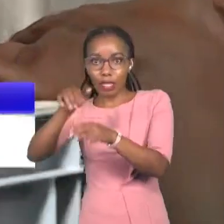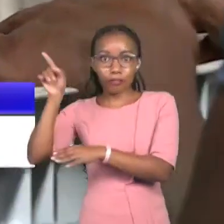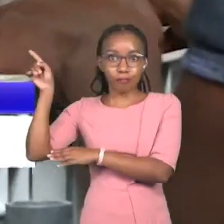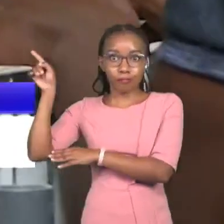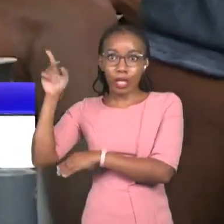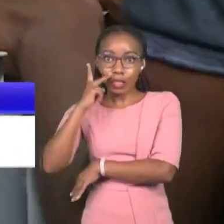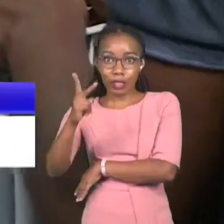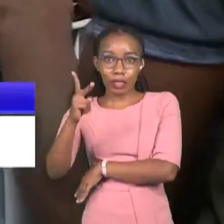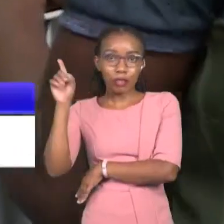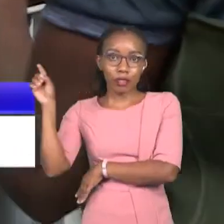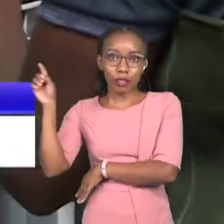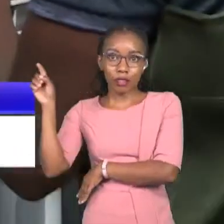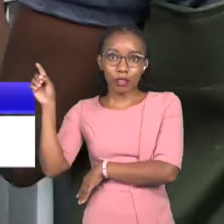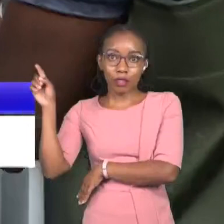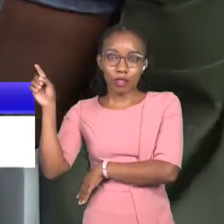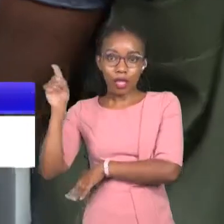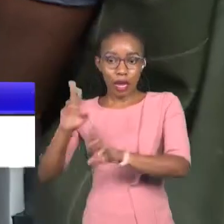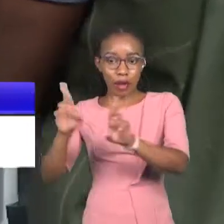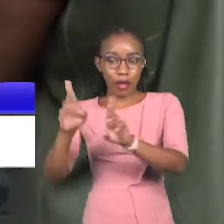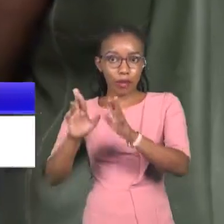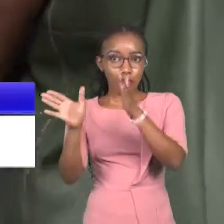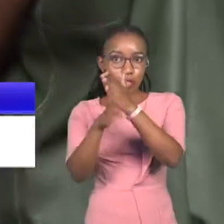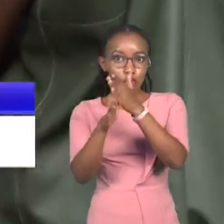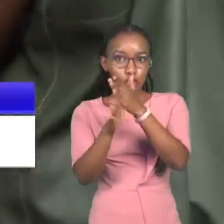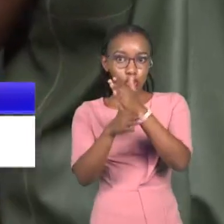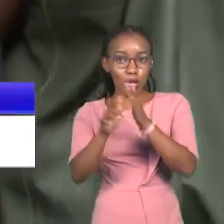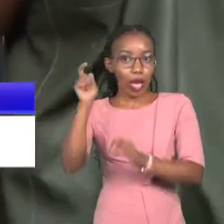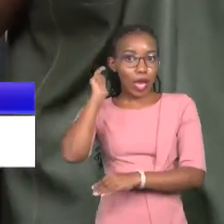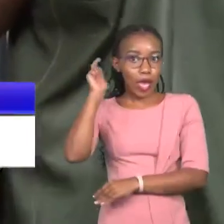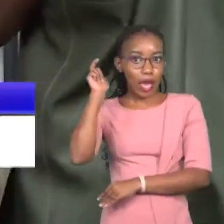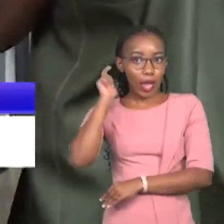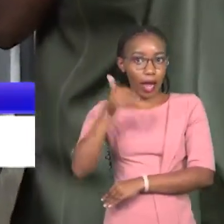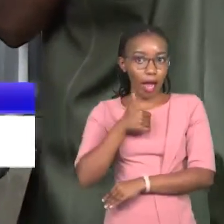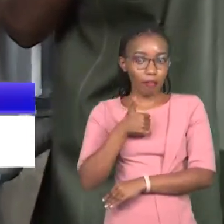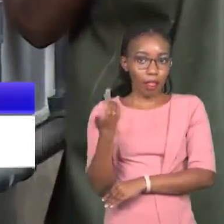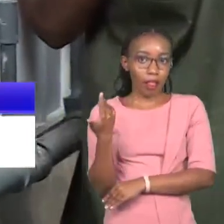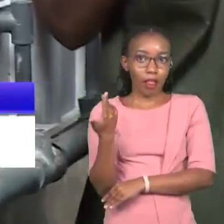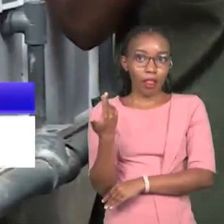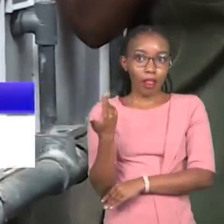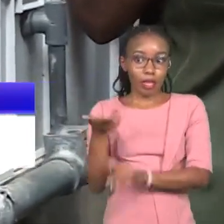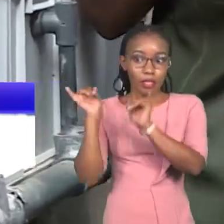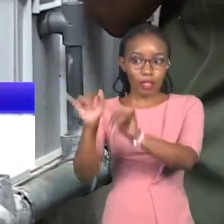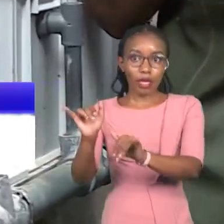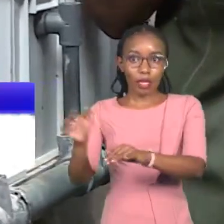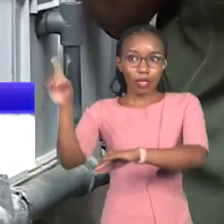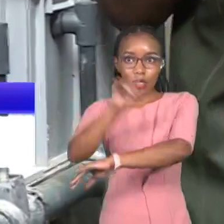see those that have already hatched with the egg yolk with them. So here they stay 2 days.